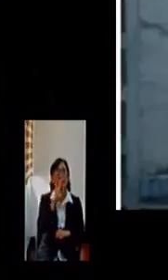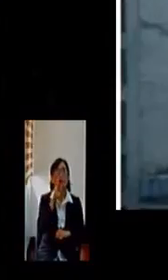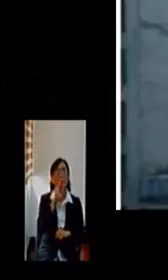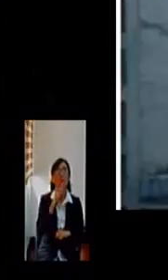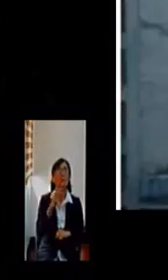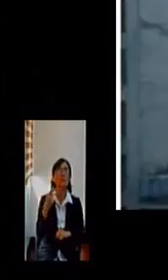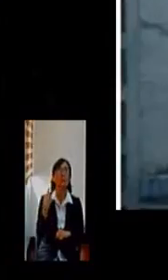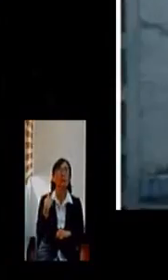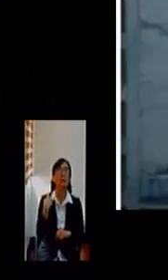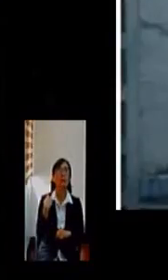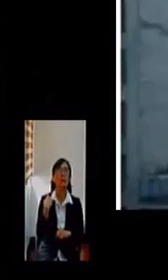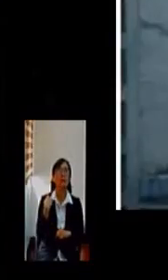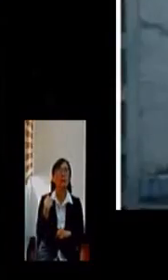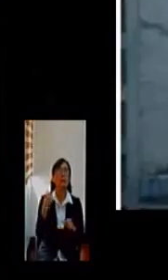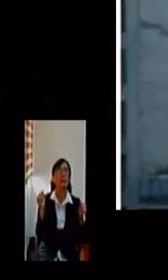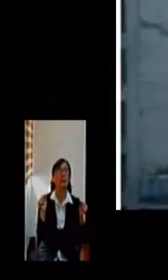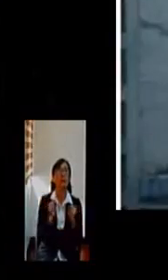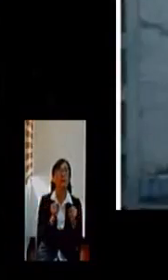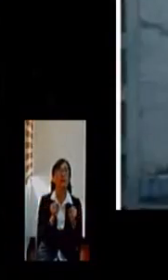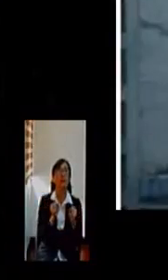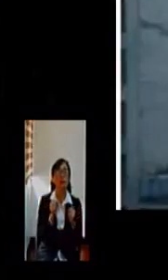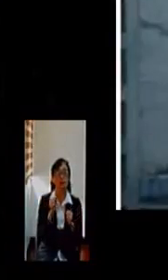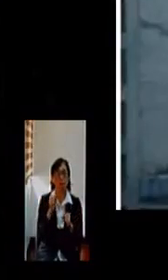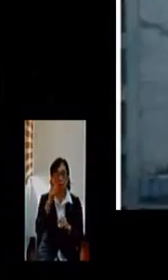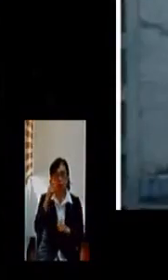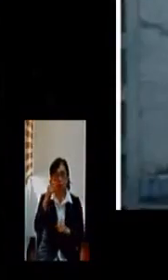very short memory,